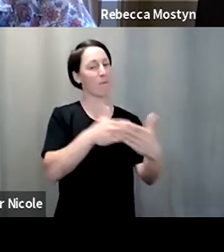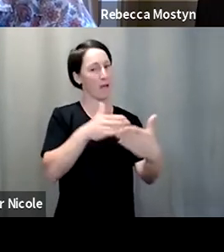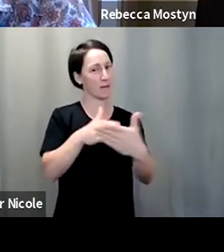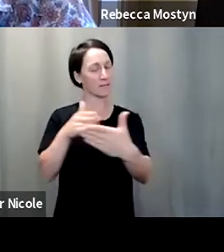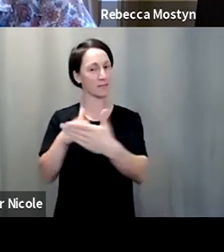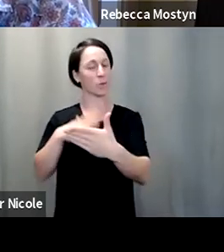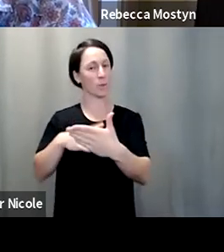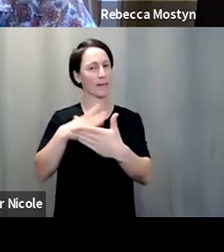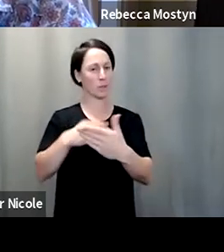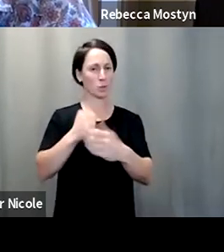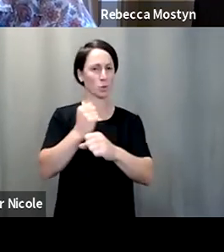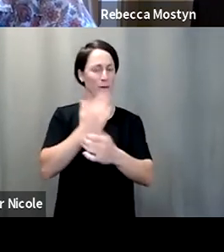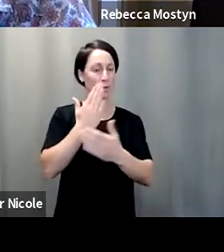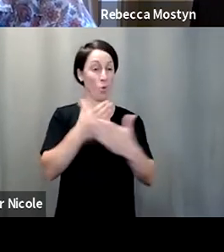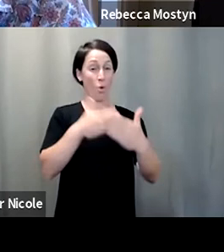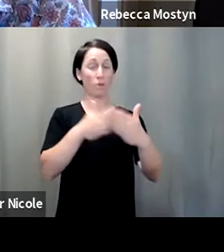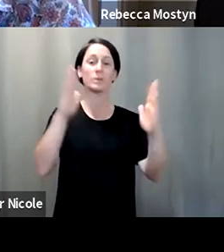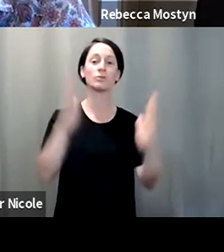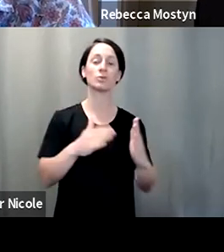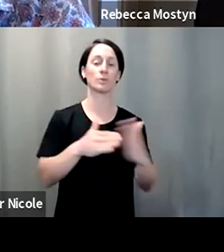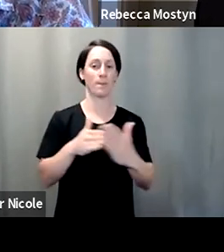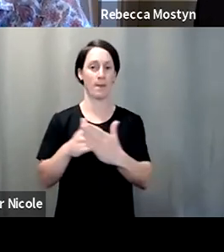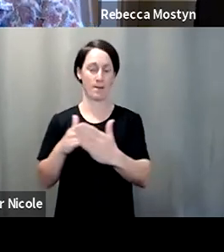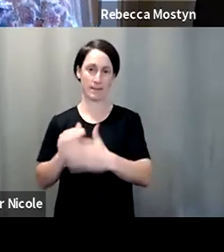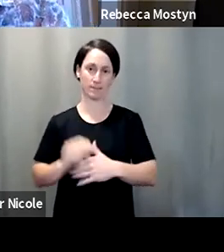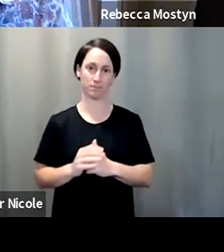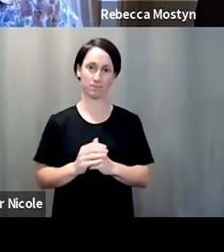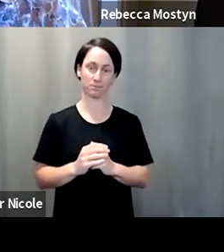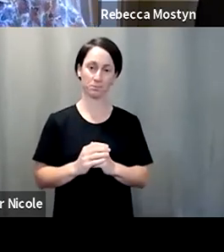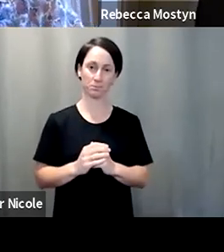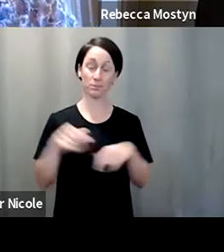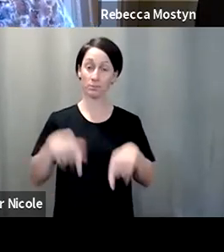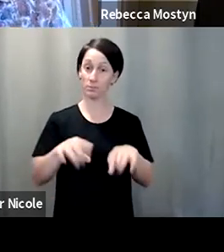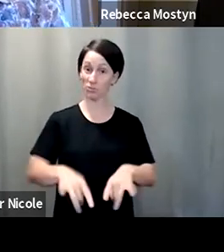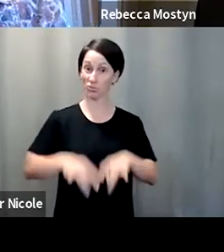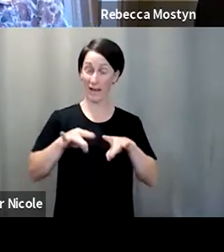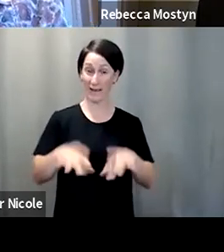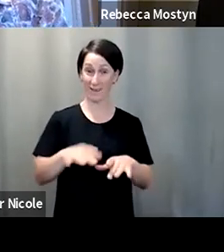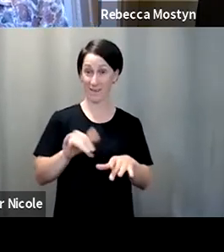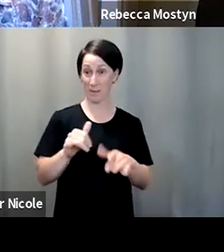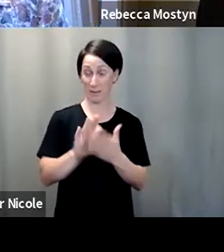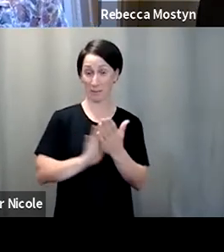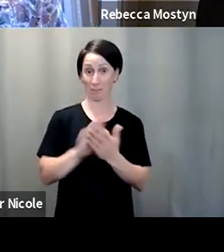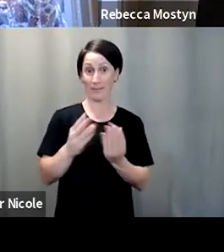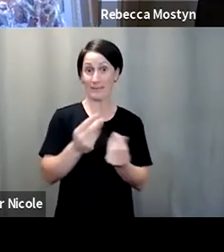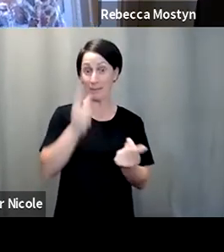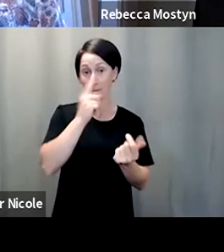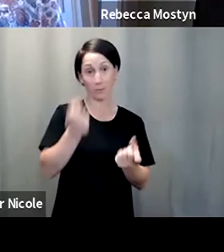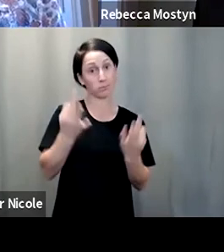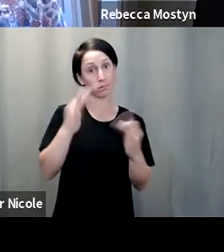on digital in new and different ways. And for some people in Australia, that's even just about having an internet connection.